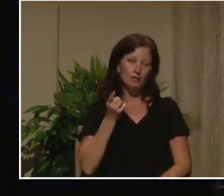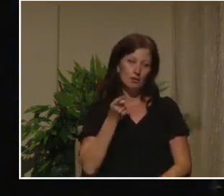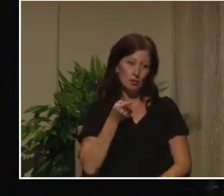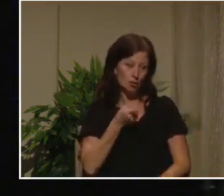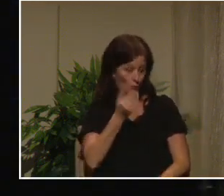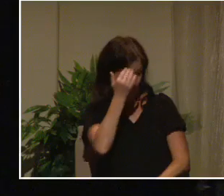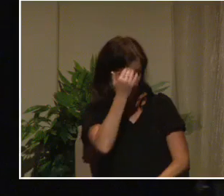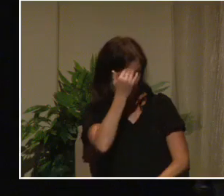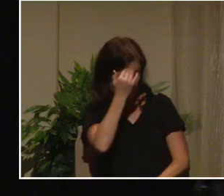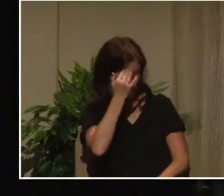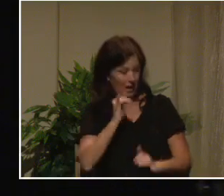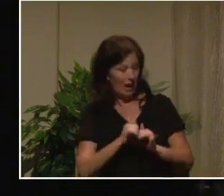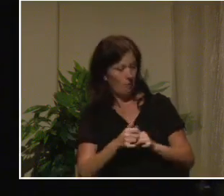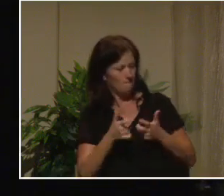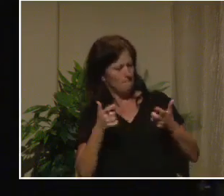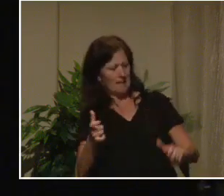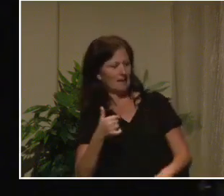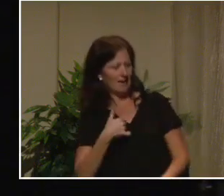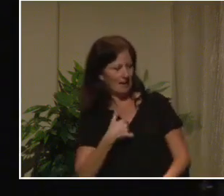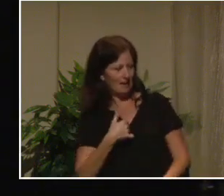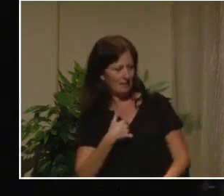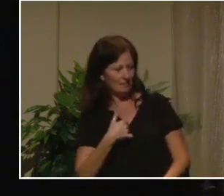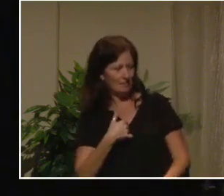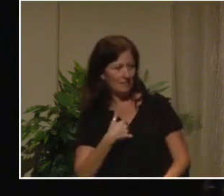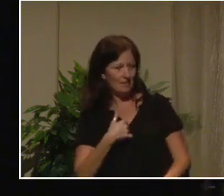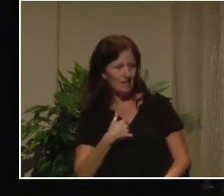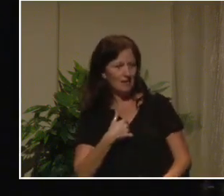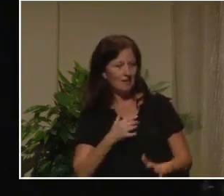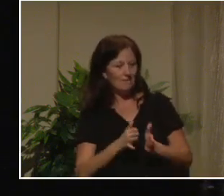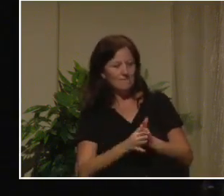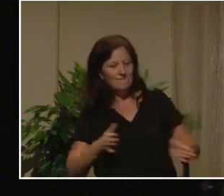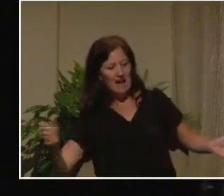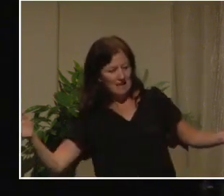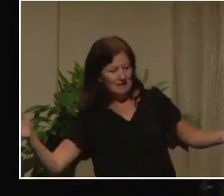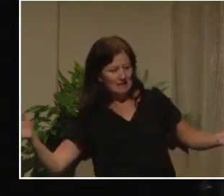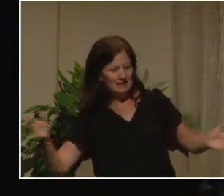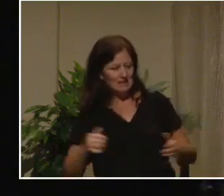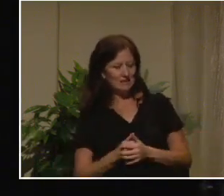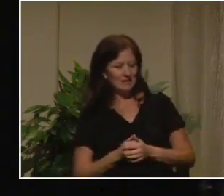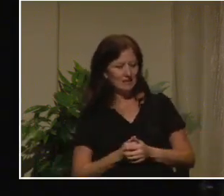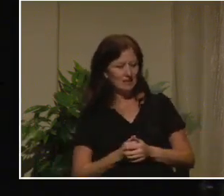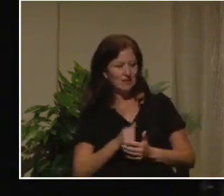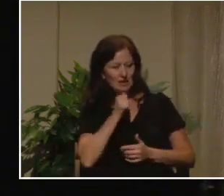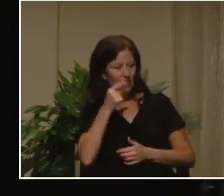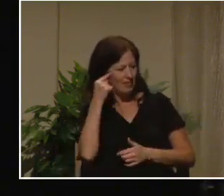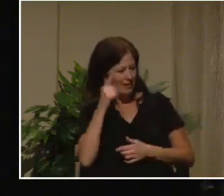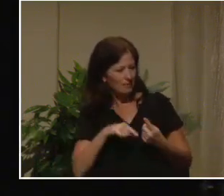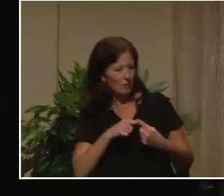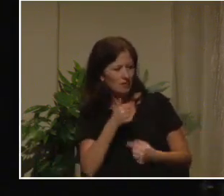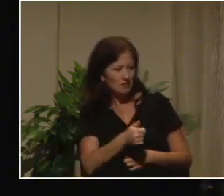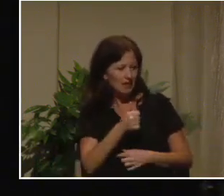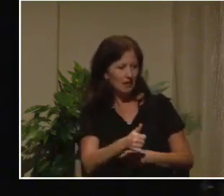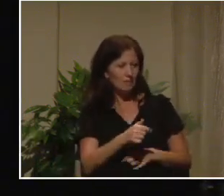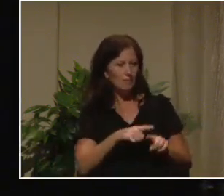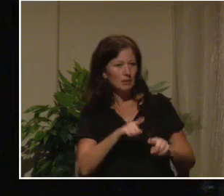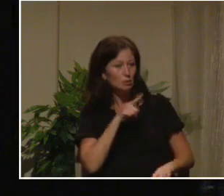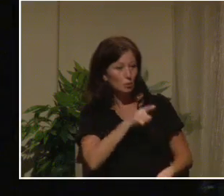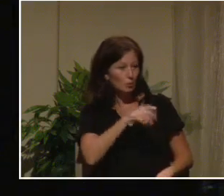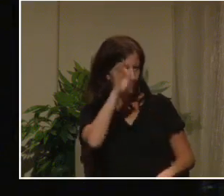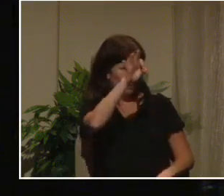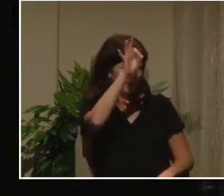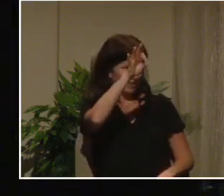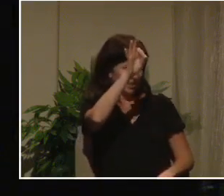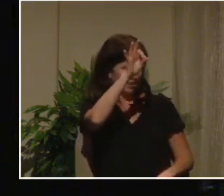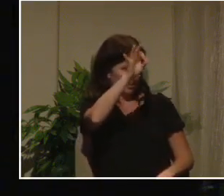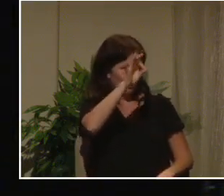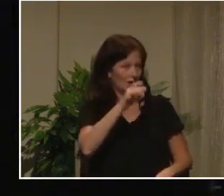go talk to these people. But I also want you to be someone who has no high thoughts about himself and preaching out there in self-righteousness. I want